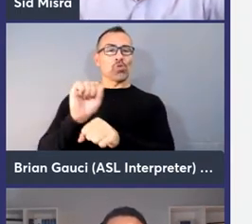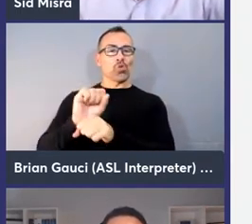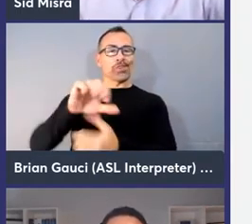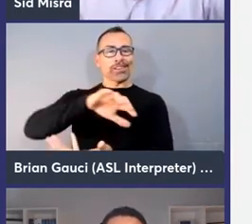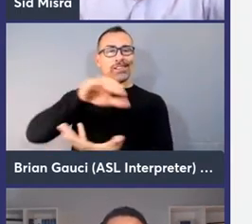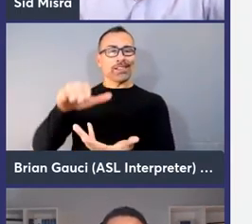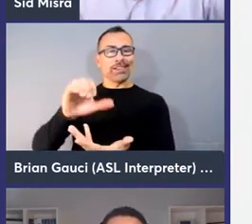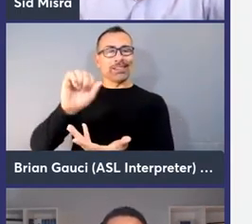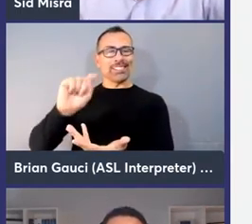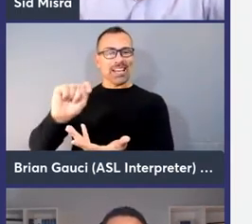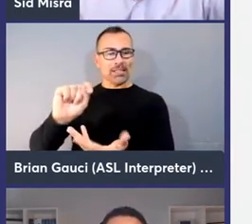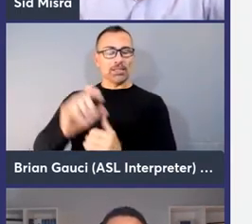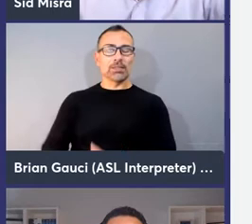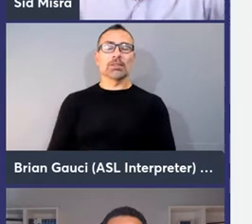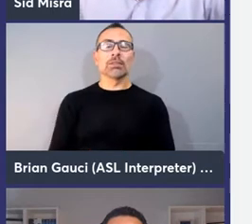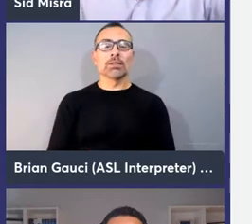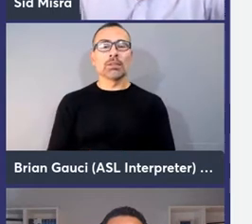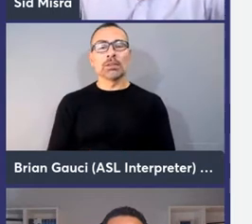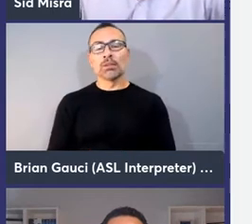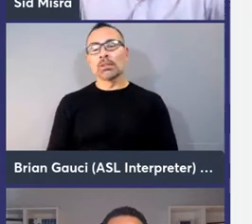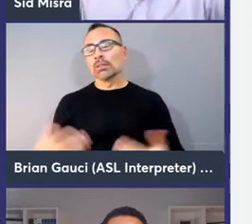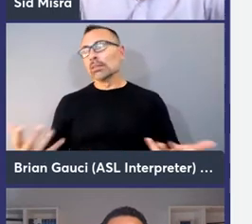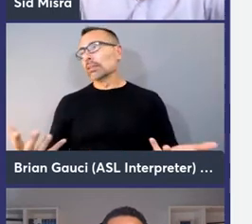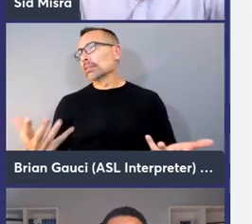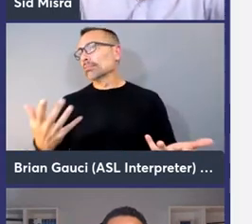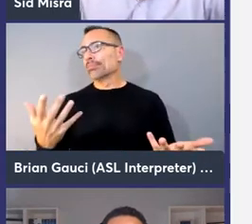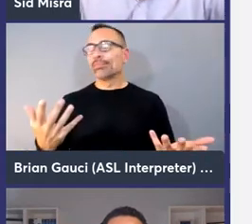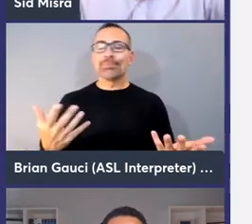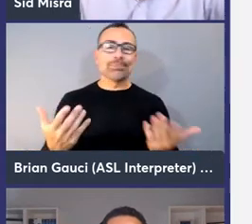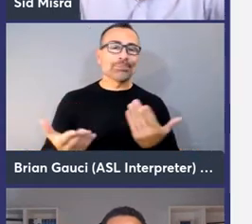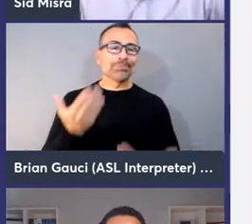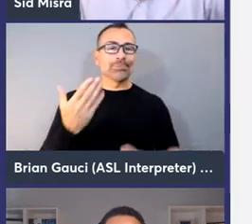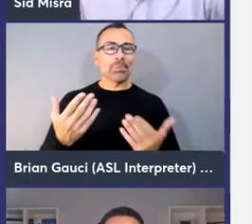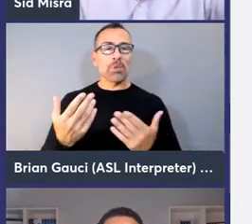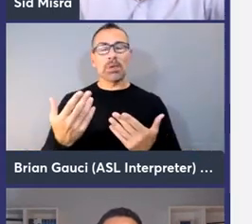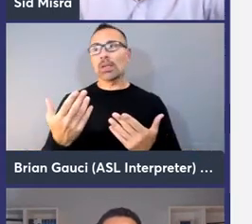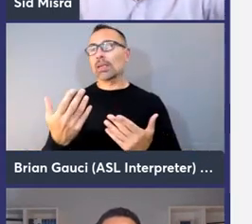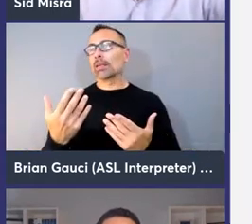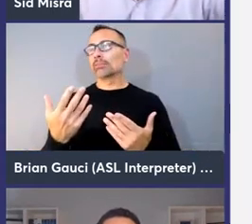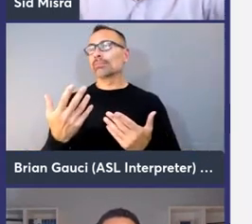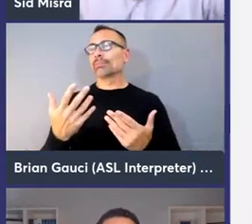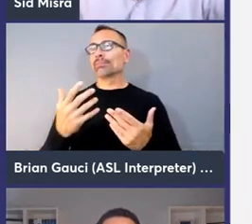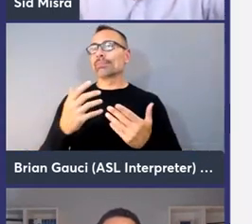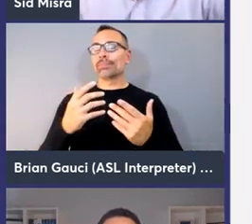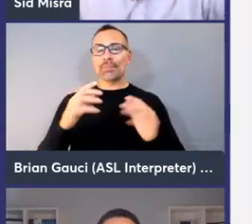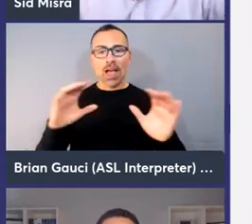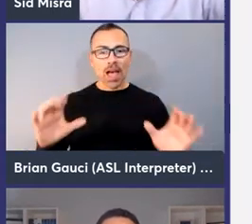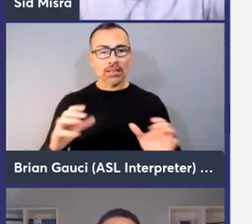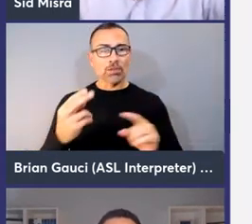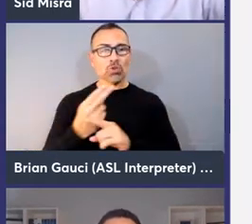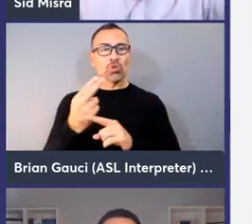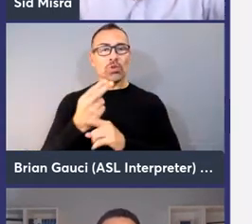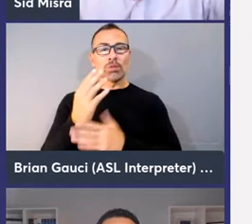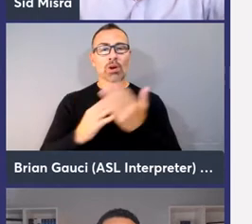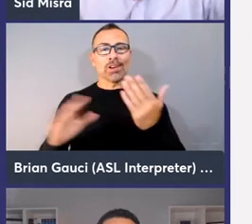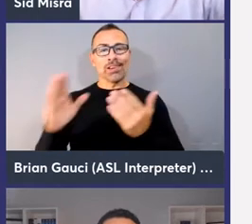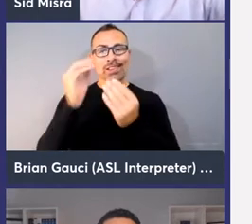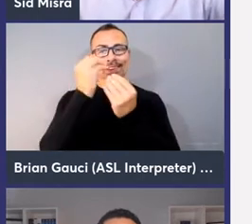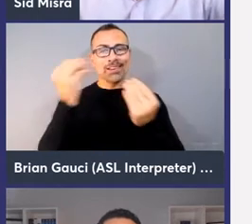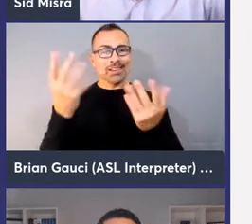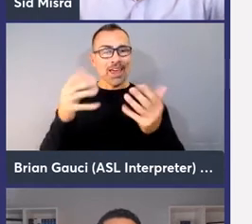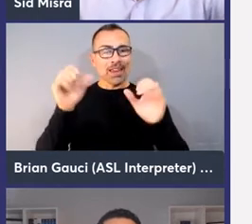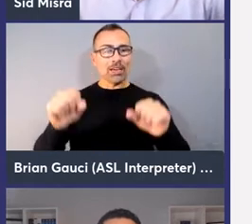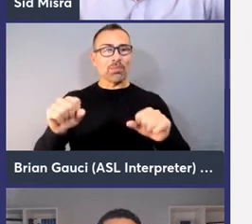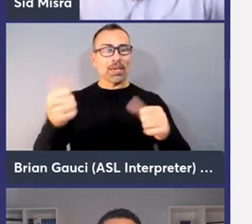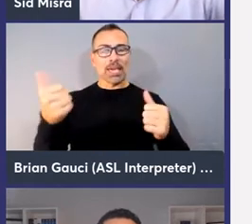Okay. So let's say their working set actively used part of their data that could be anywhere. Are there any like calculators